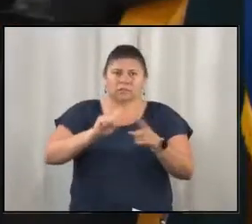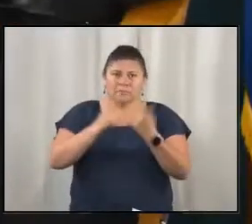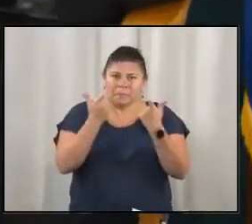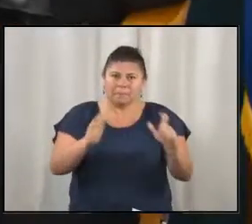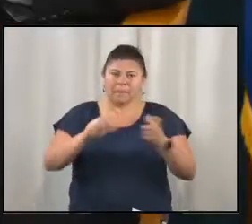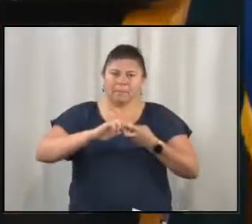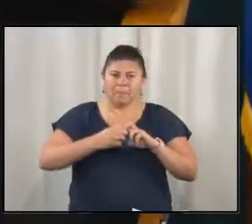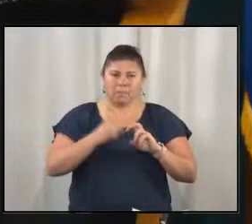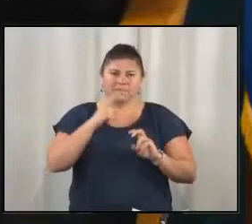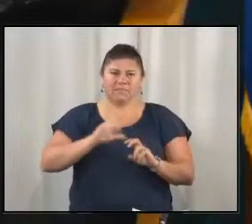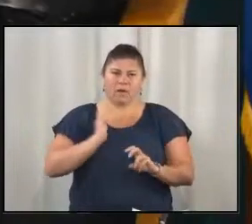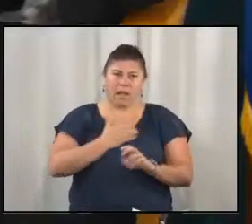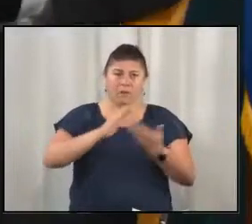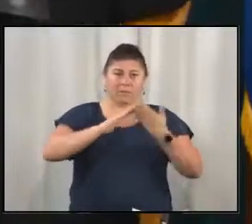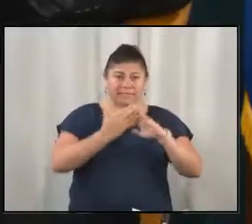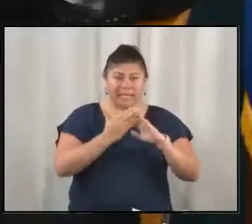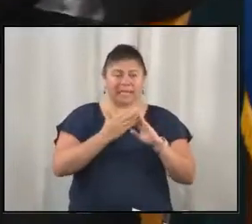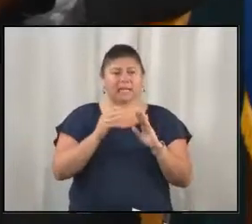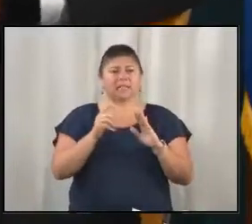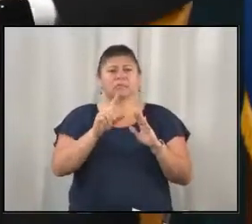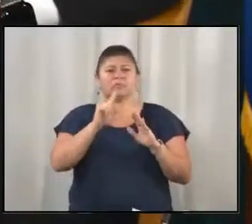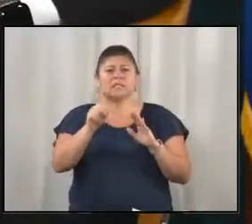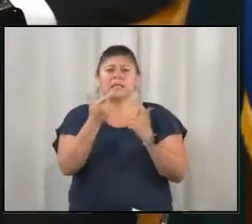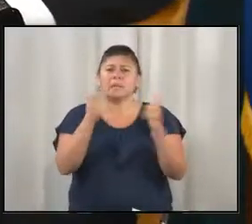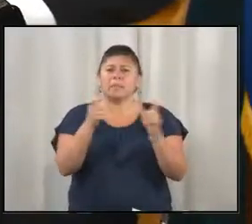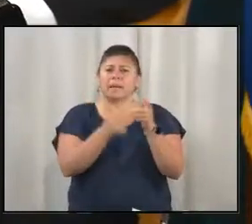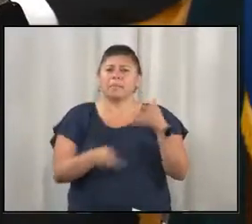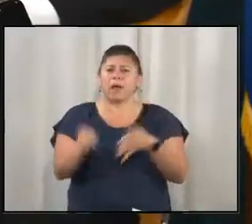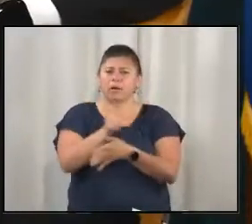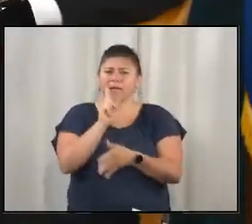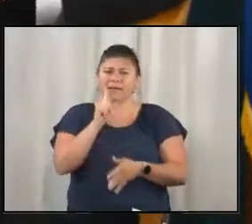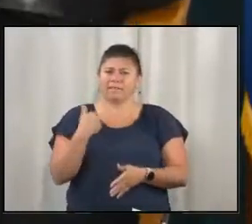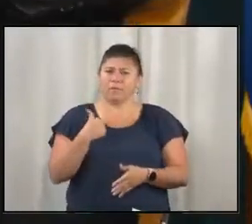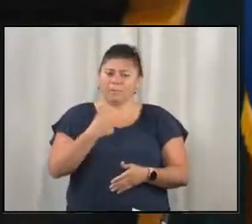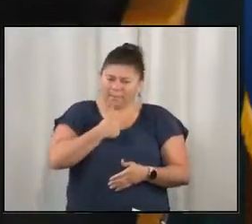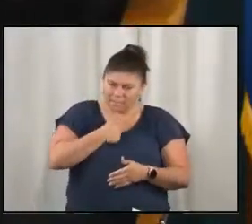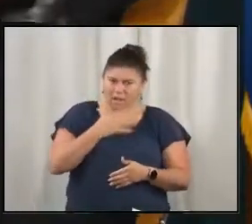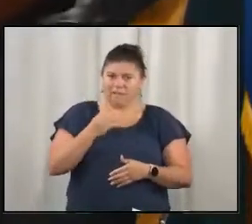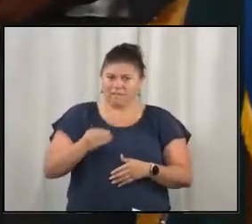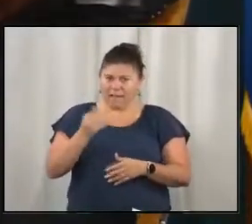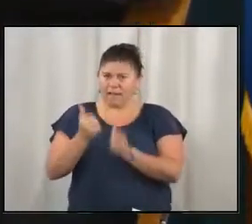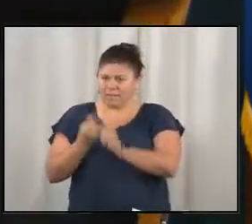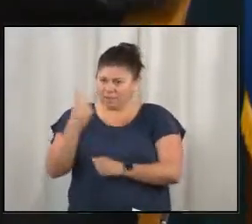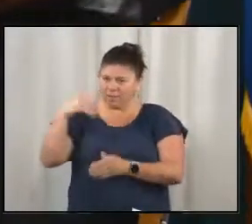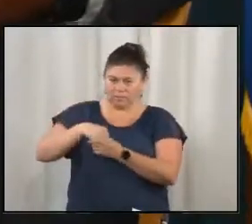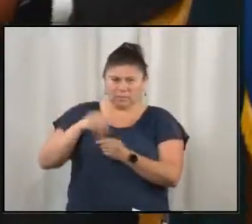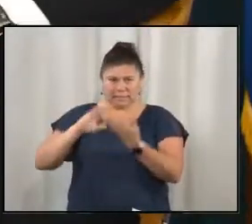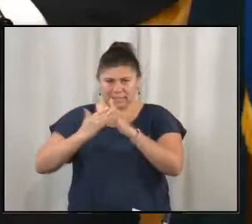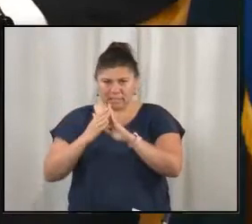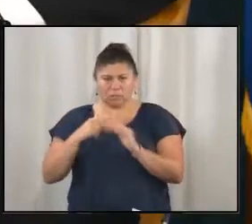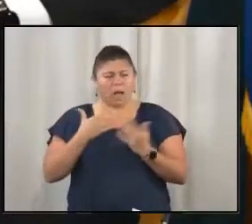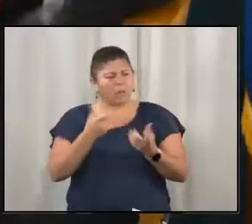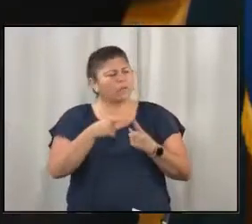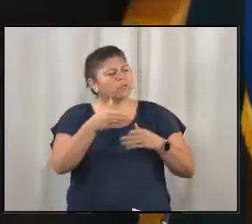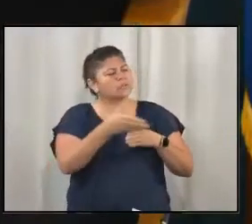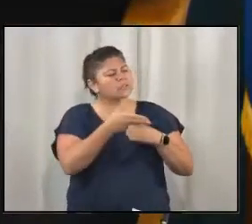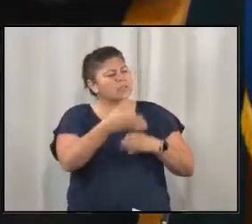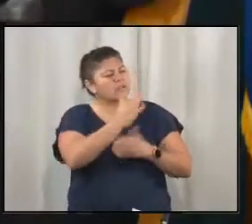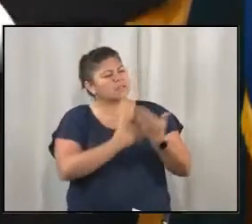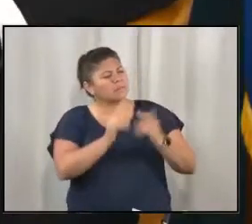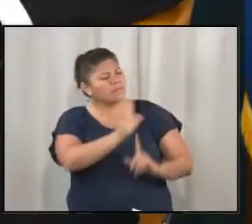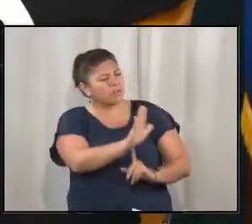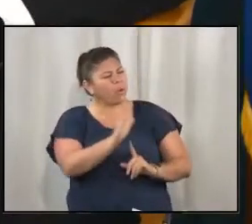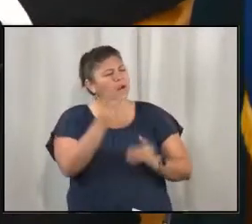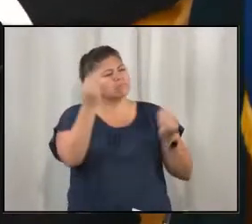for our city, for me, our city council, and for our community. And I would like for you to share some of your thoughts about the